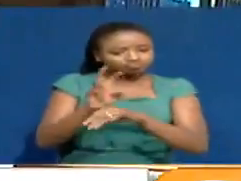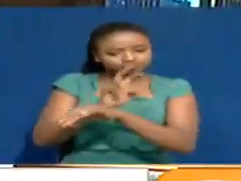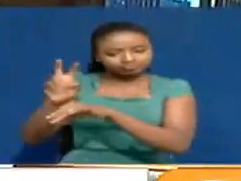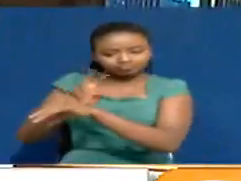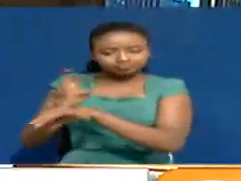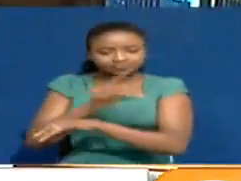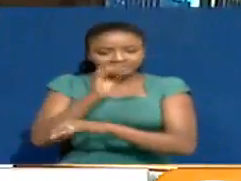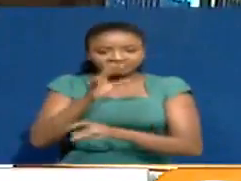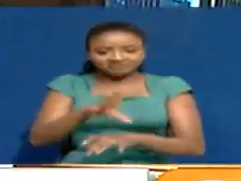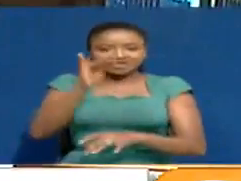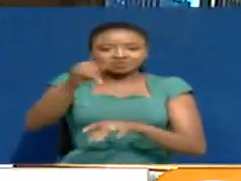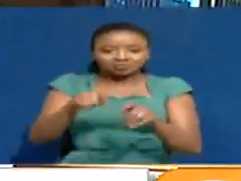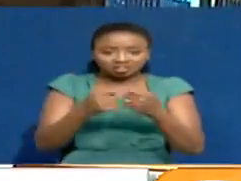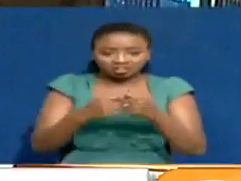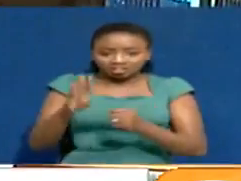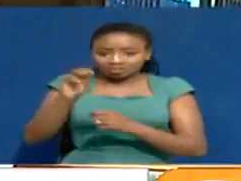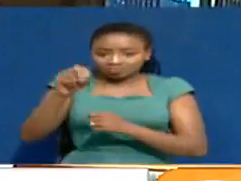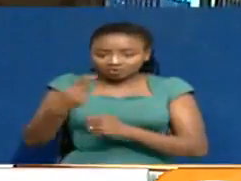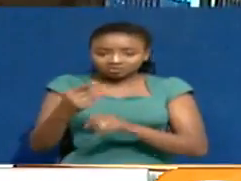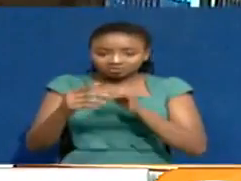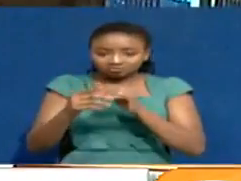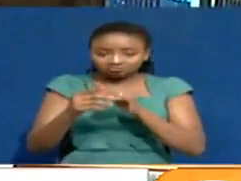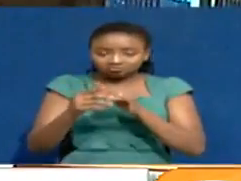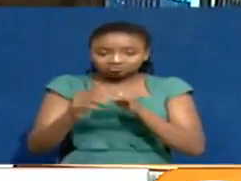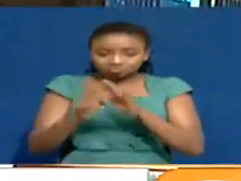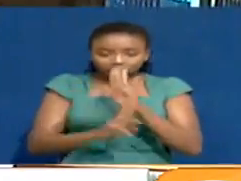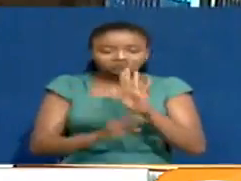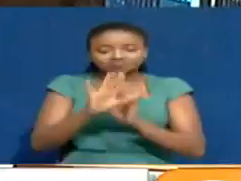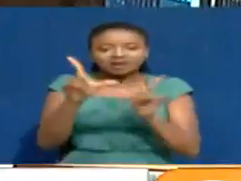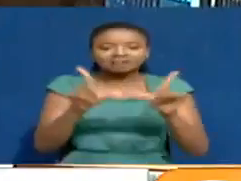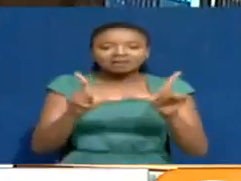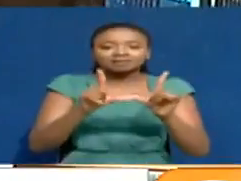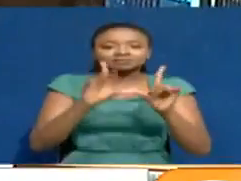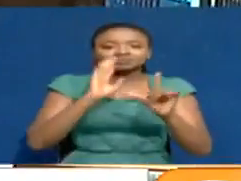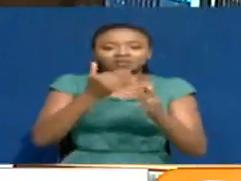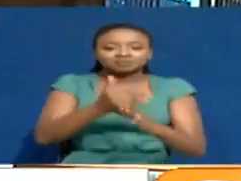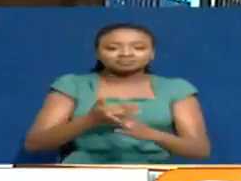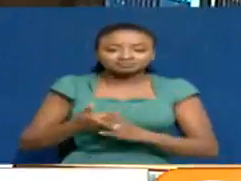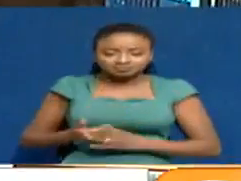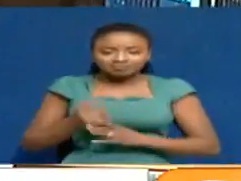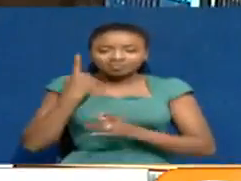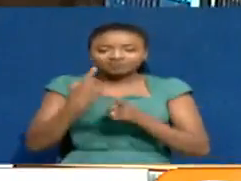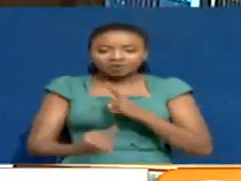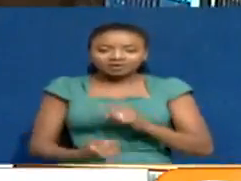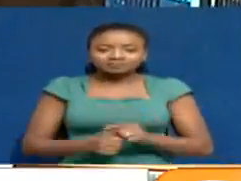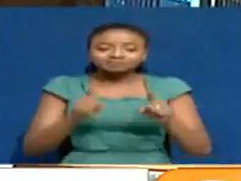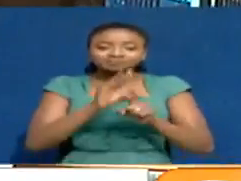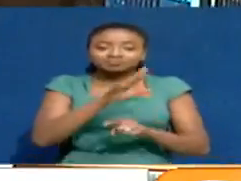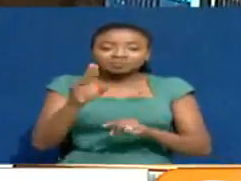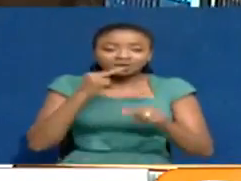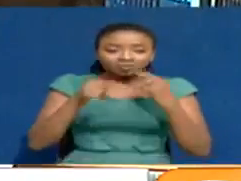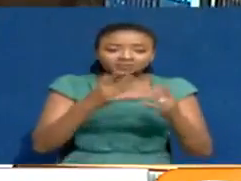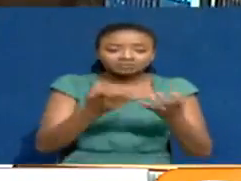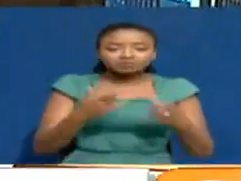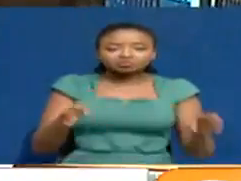found contravening the Ministry of Health regulations will have their permits revoked for 1 year. He added that the closing time for restaurants